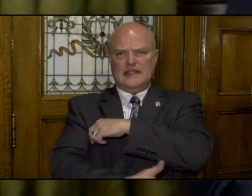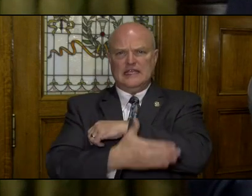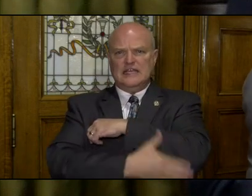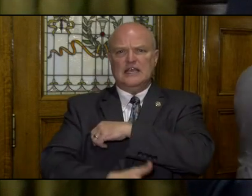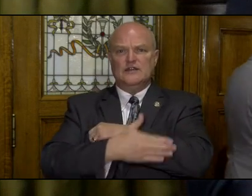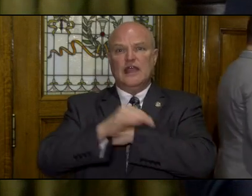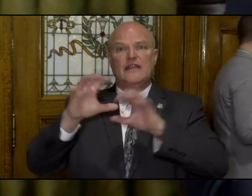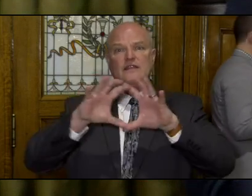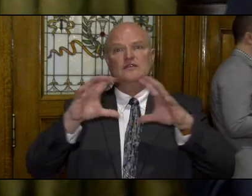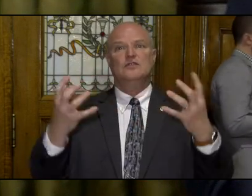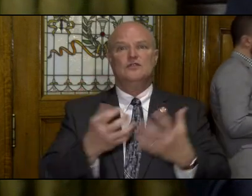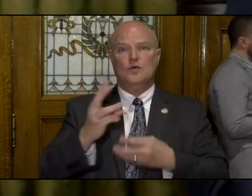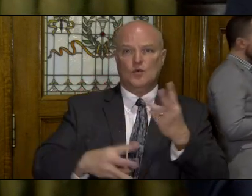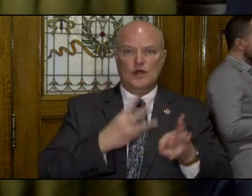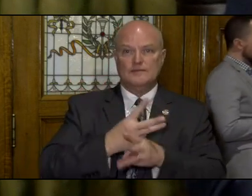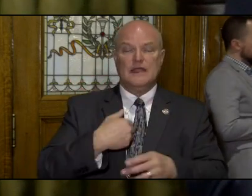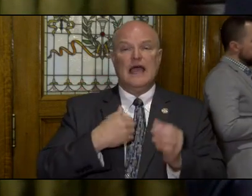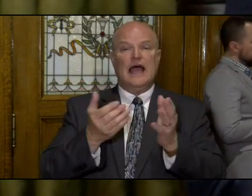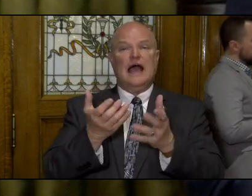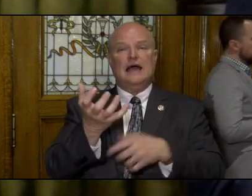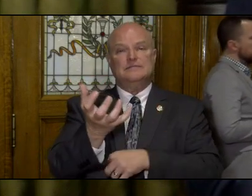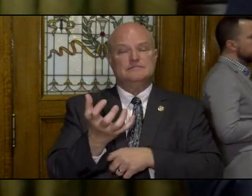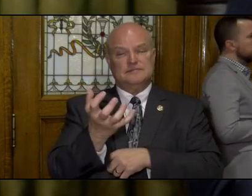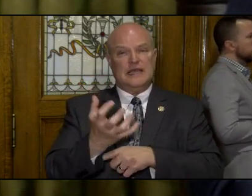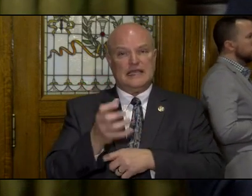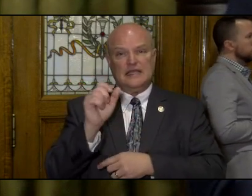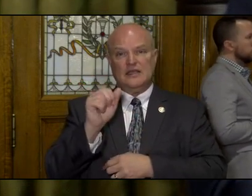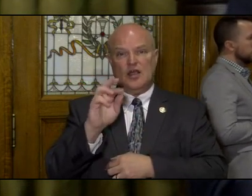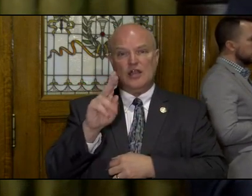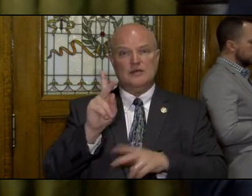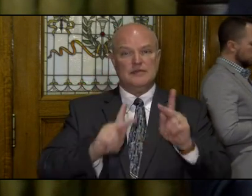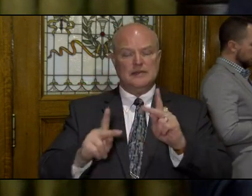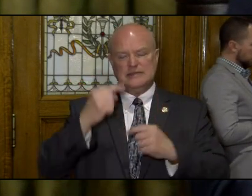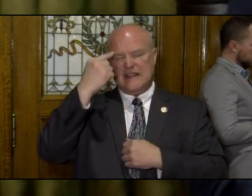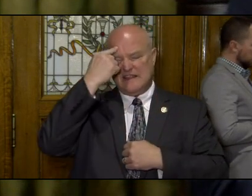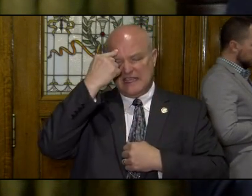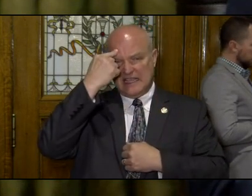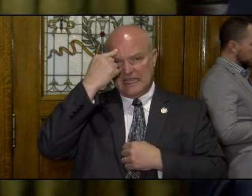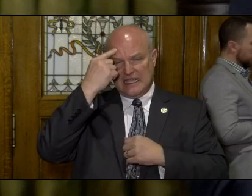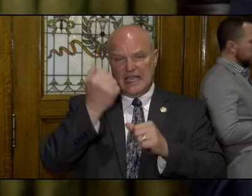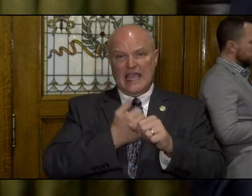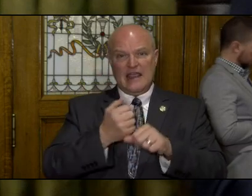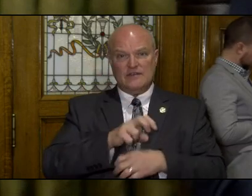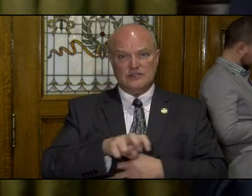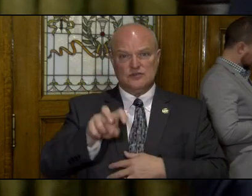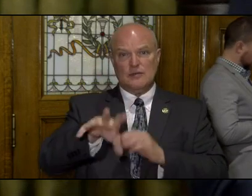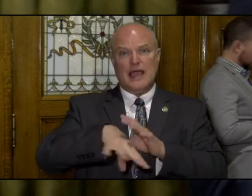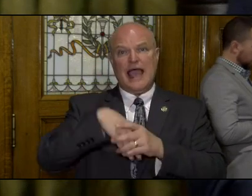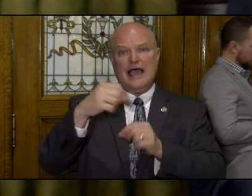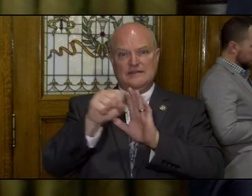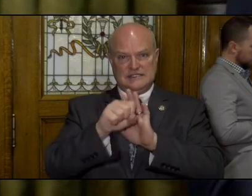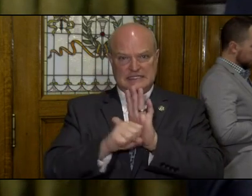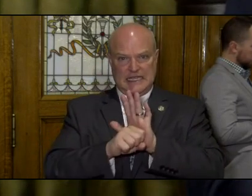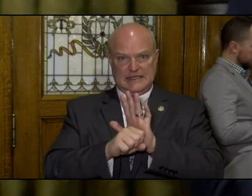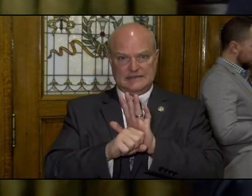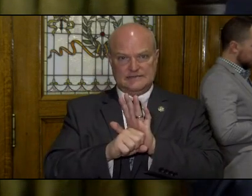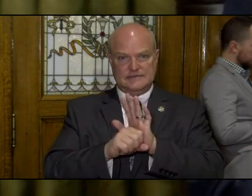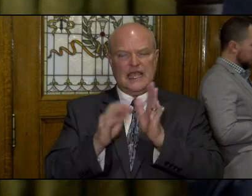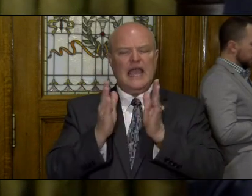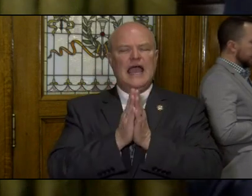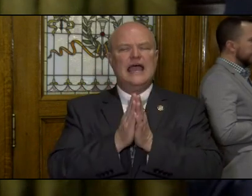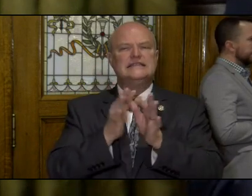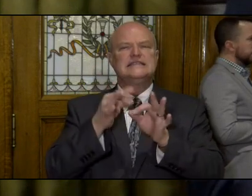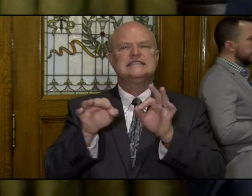and the globe. I urge Arkansans to rethink, to reconsider every trip out of state. Ask some